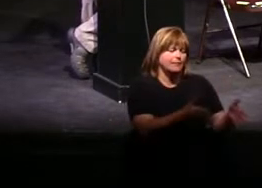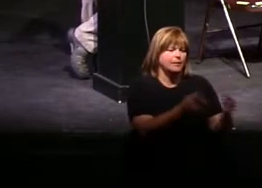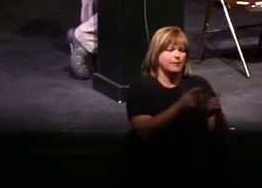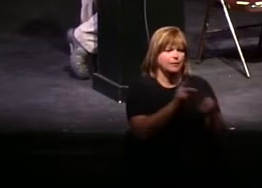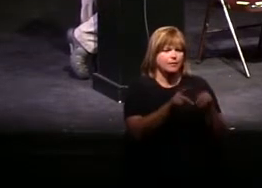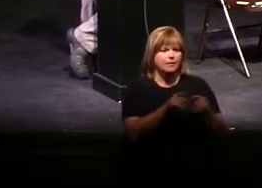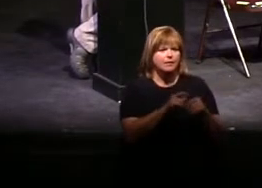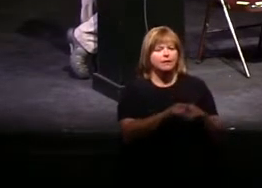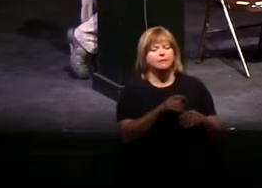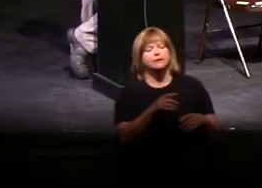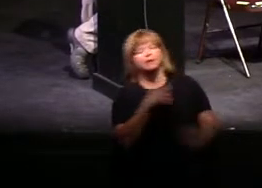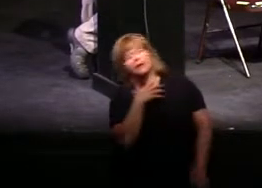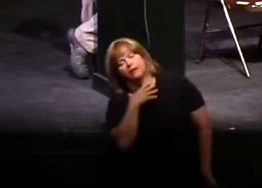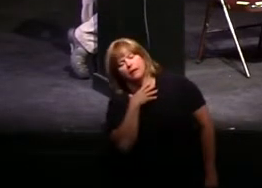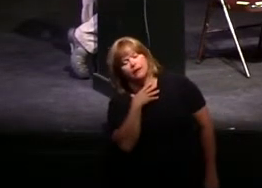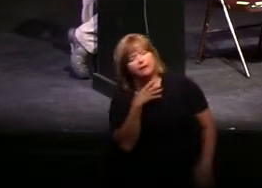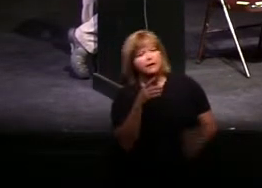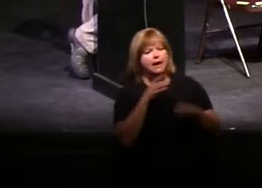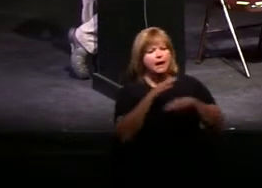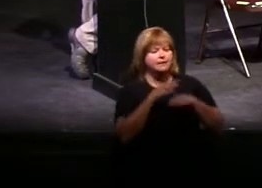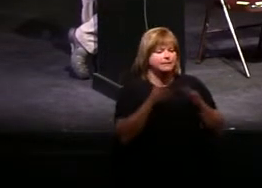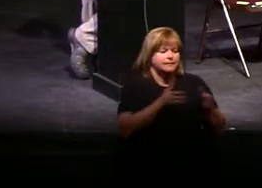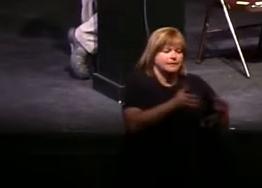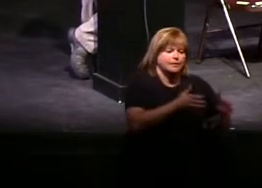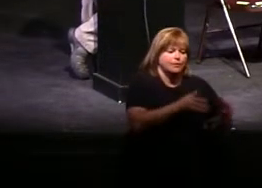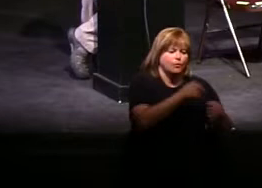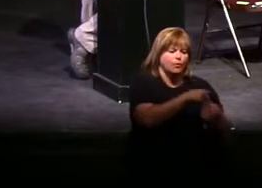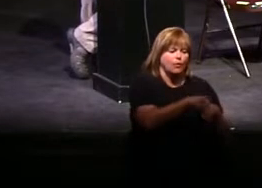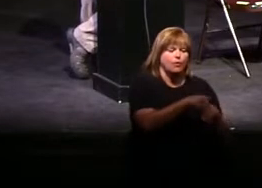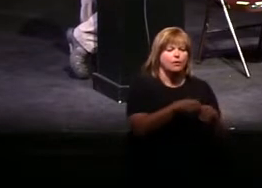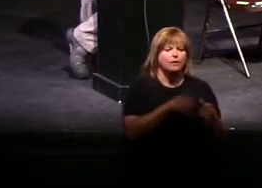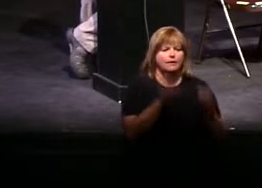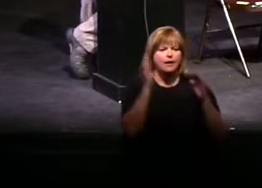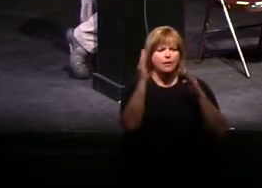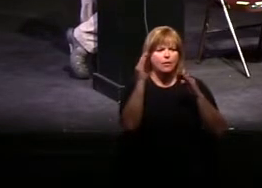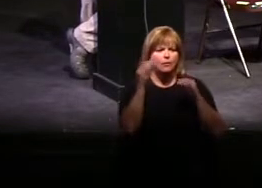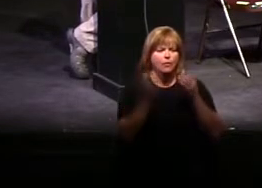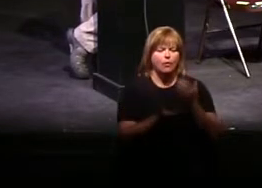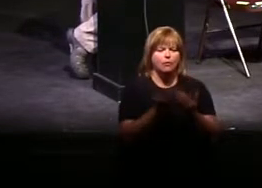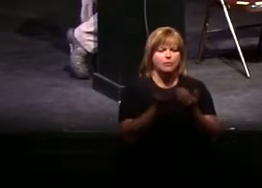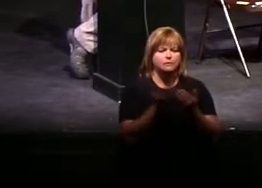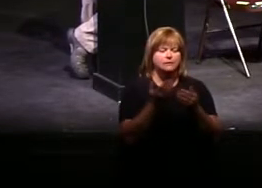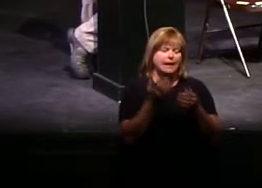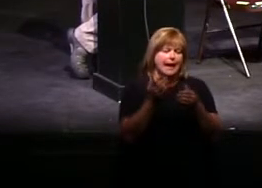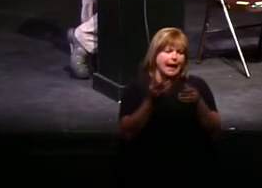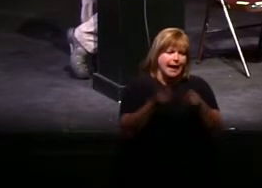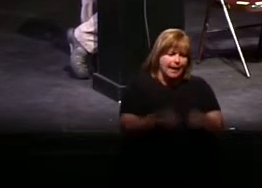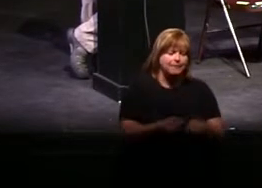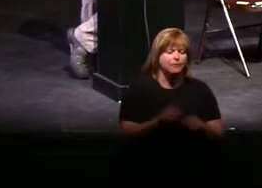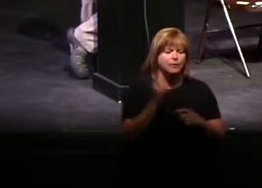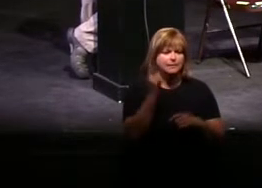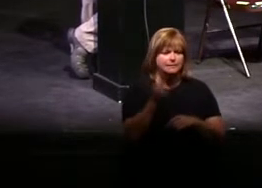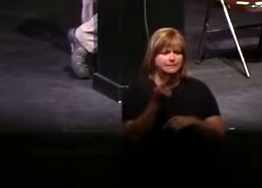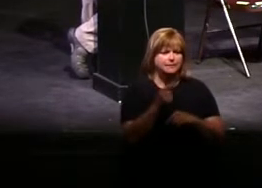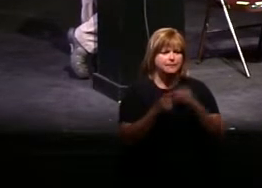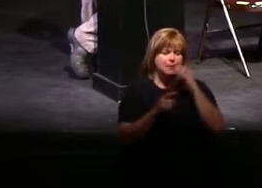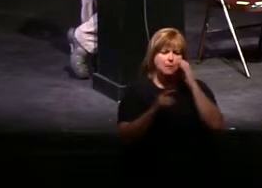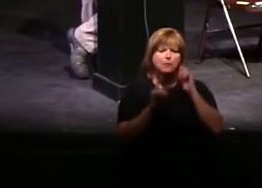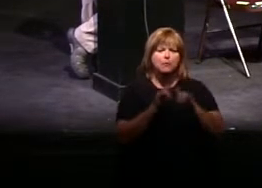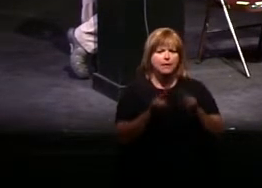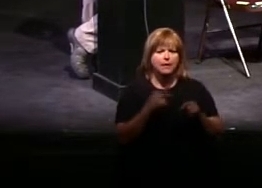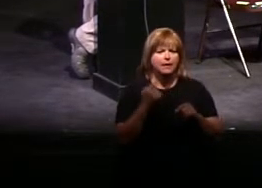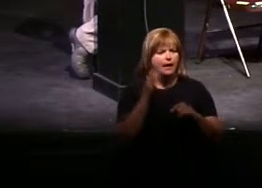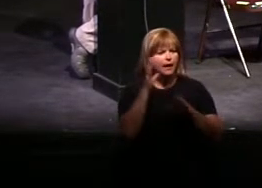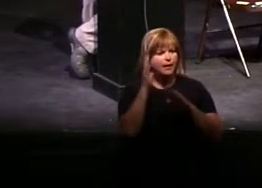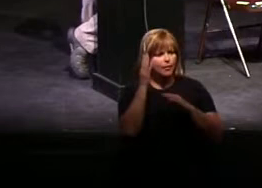languishing by any roadsides. That almost happened on our walk here in town, which was much hotter than we expected. But I do